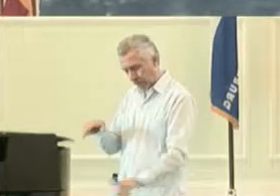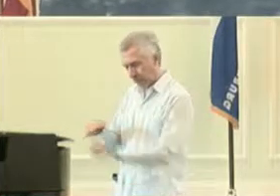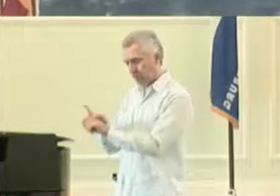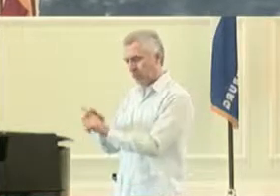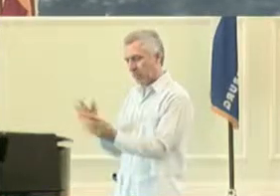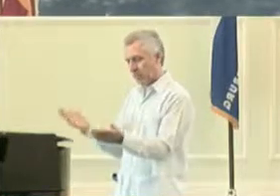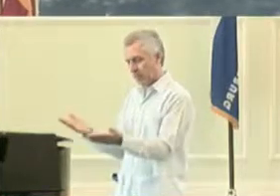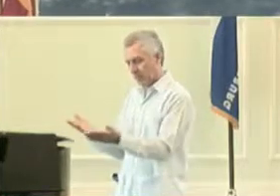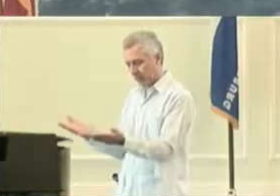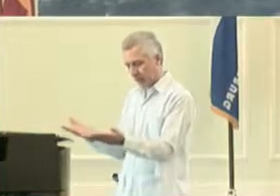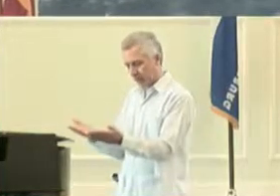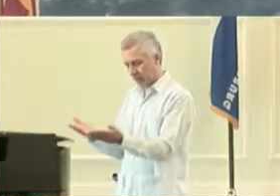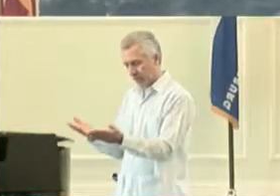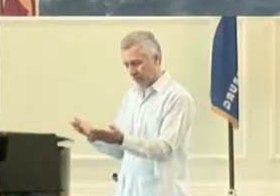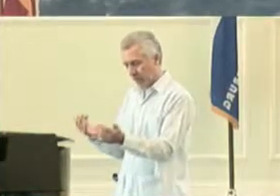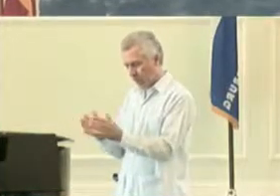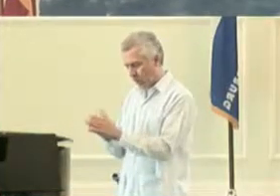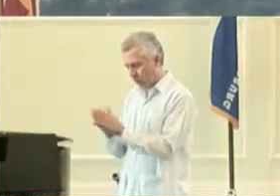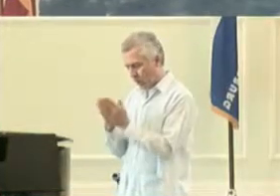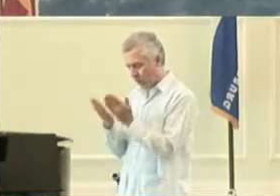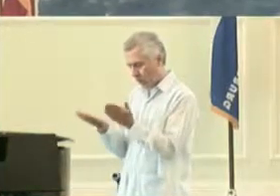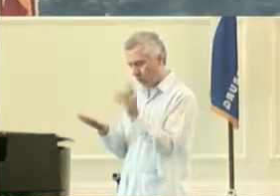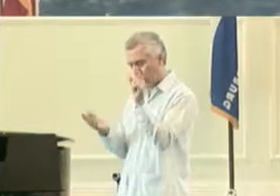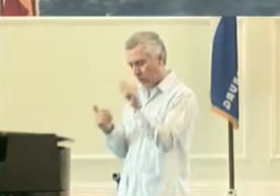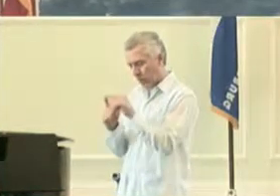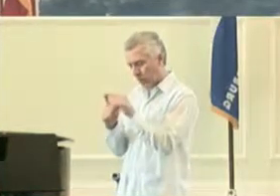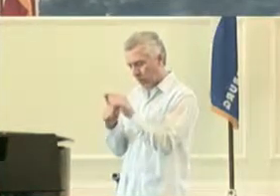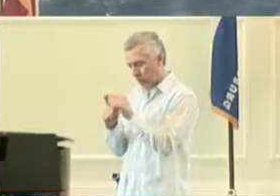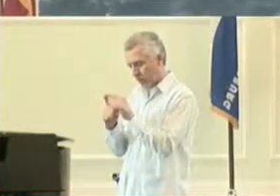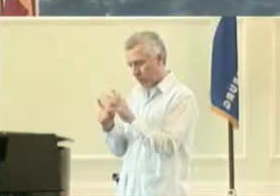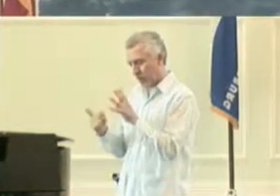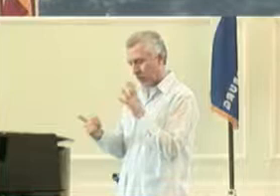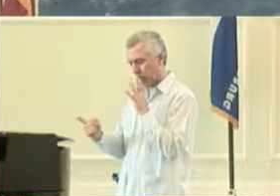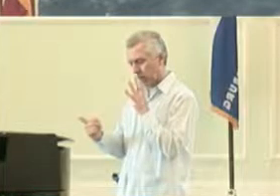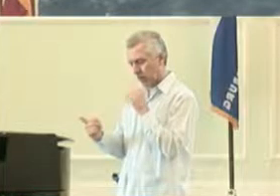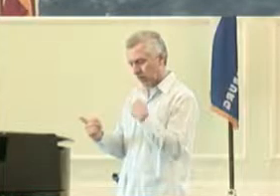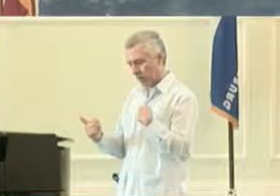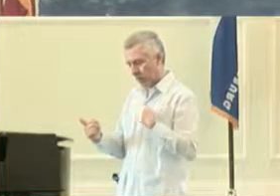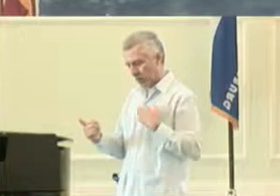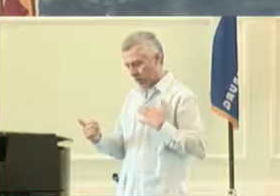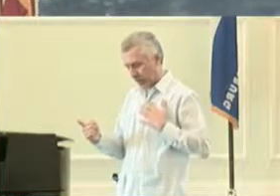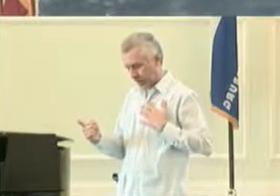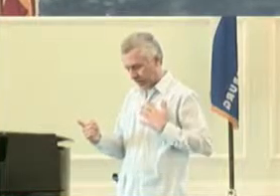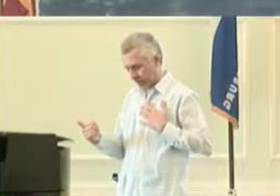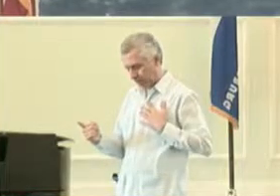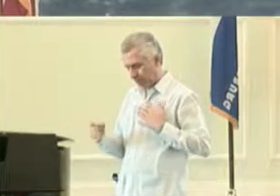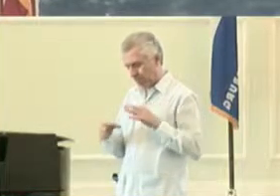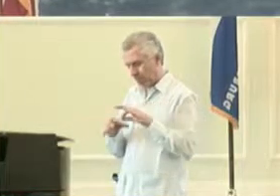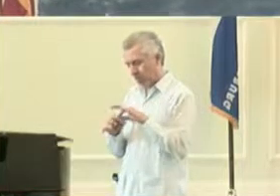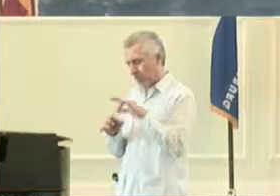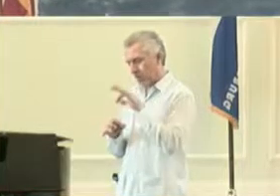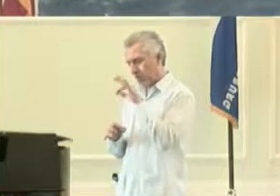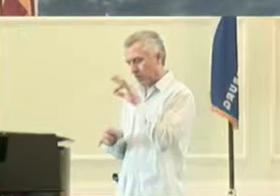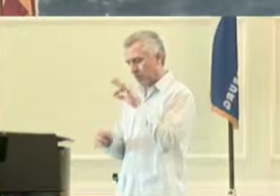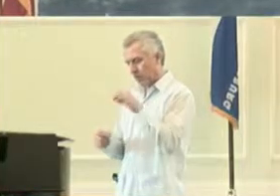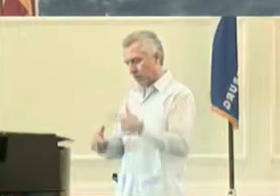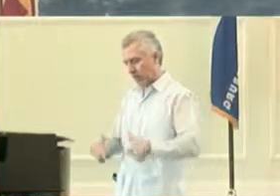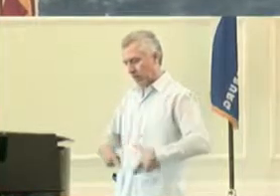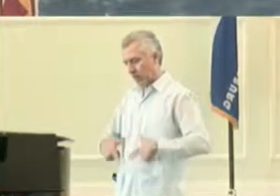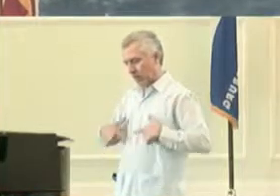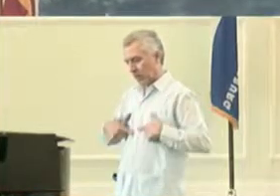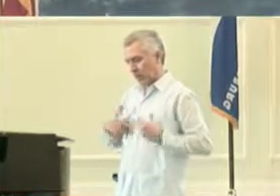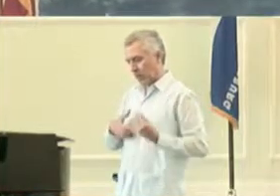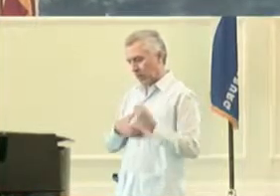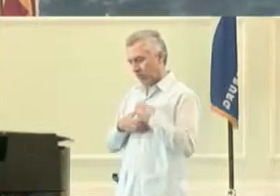word, that you may speak to our hearts, that the Holy Spirit may come and dwell in us, and